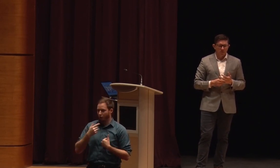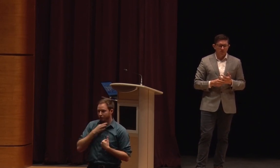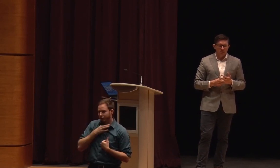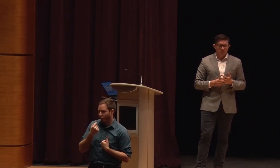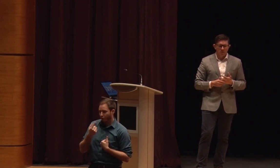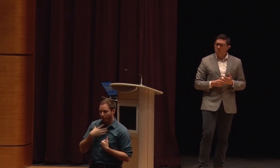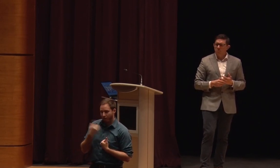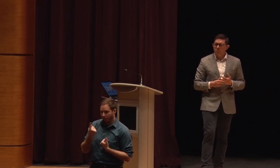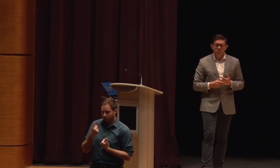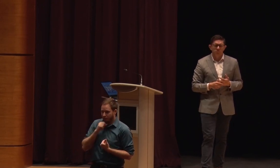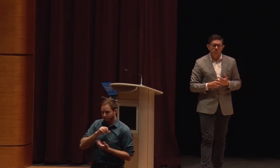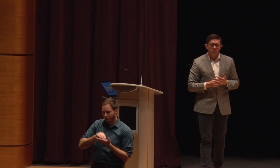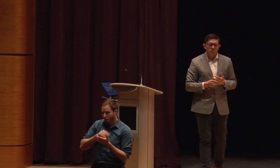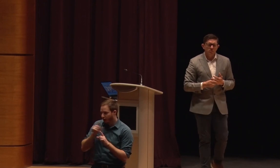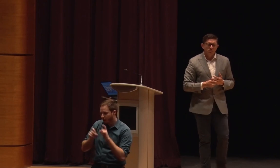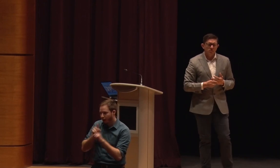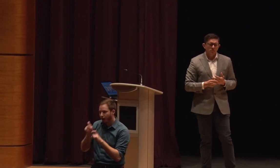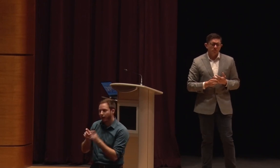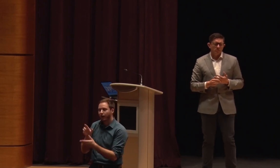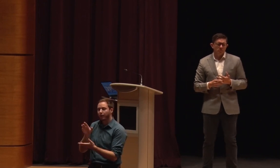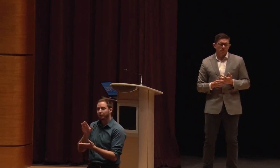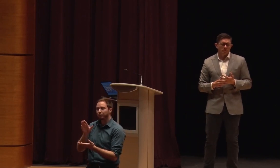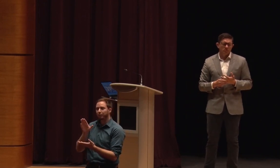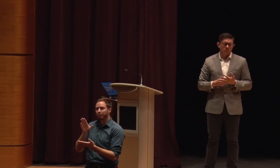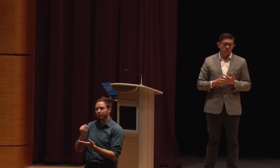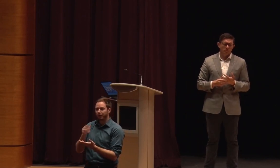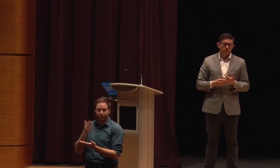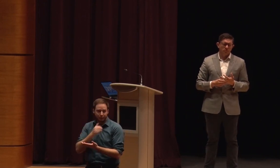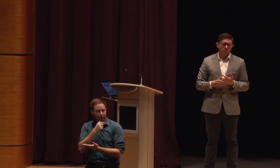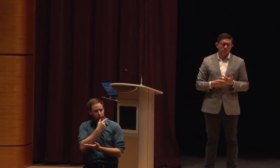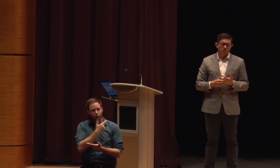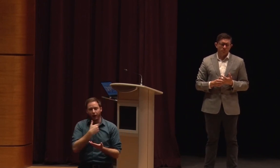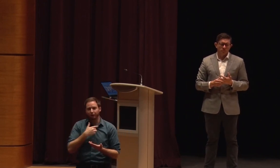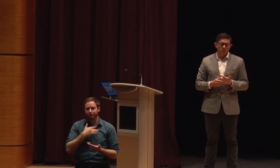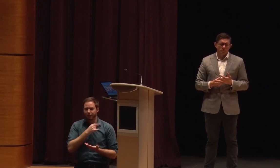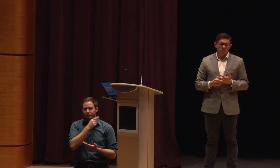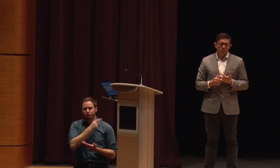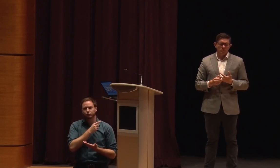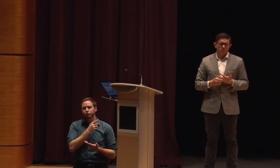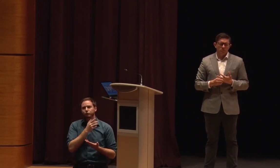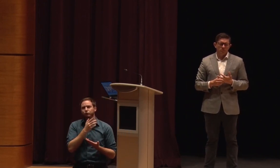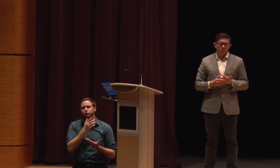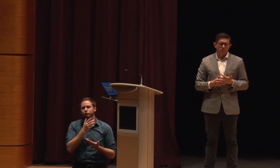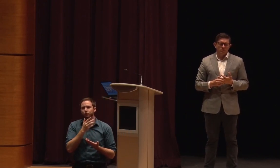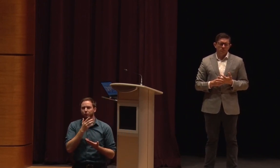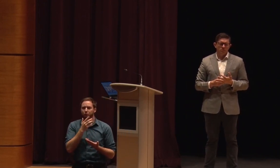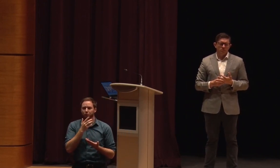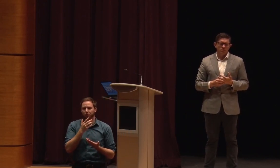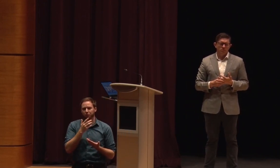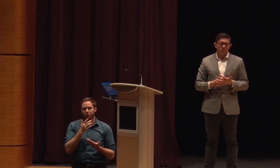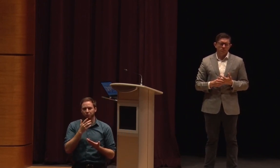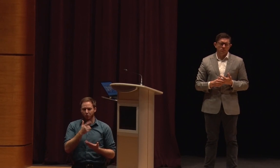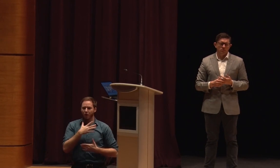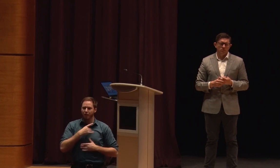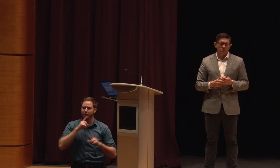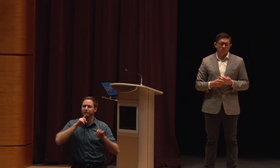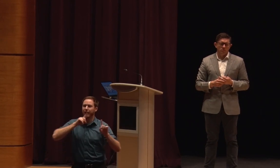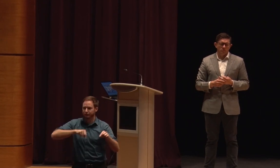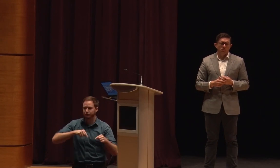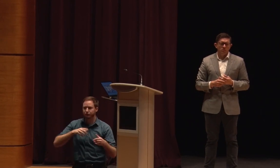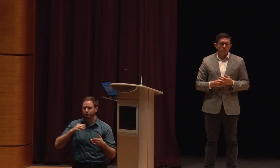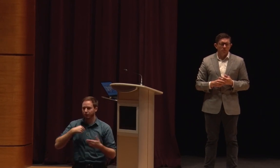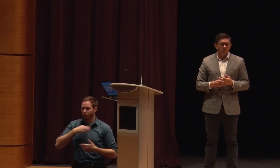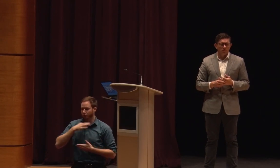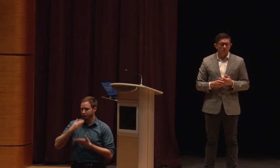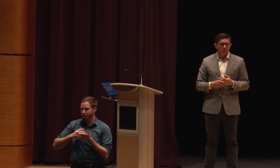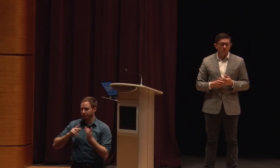I want to learn these kinds of things, but maybe not you. I get the feeling that you like answering questions, but I wonder if